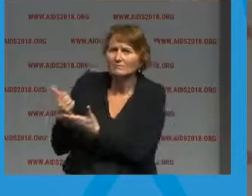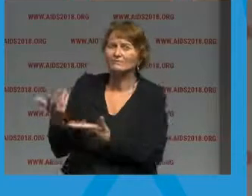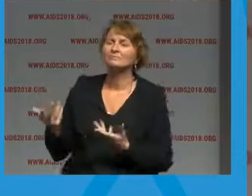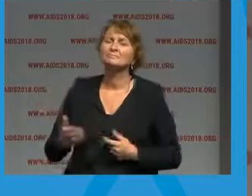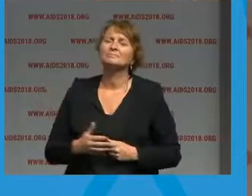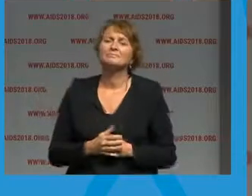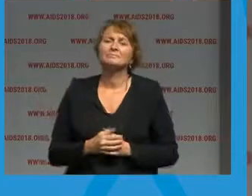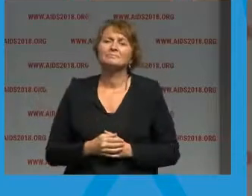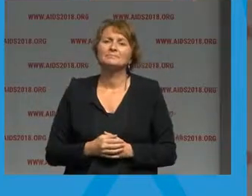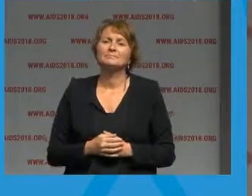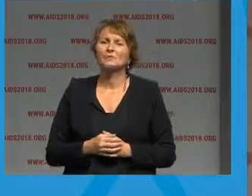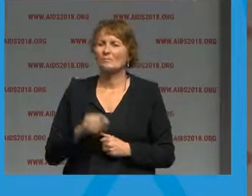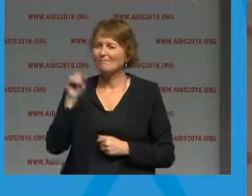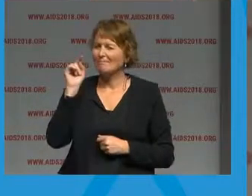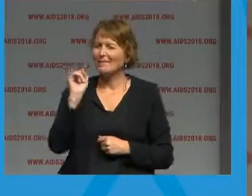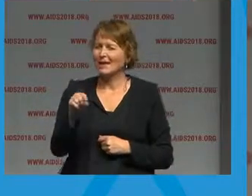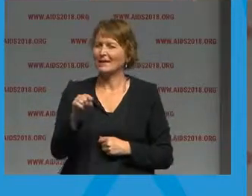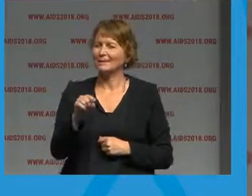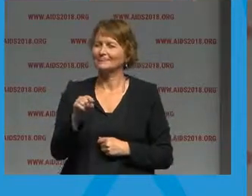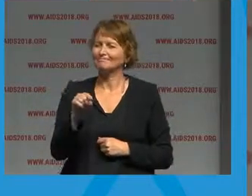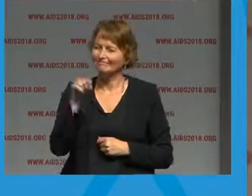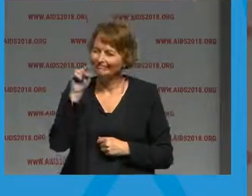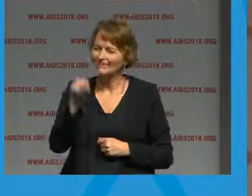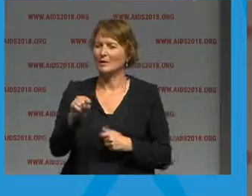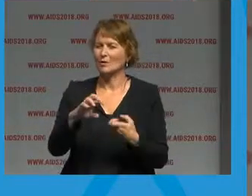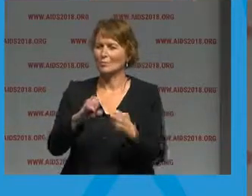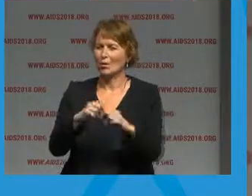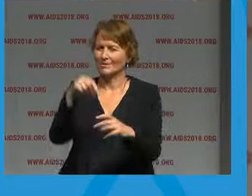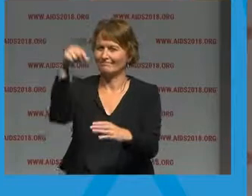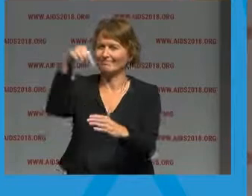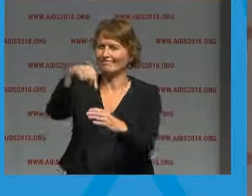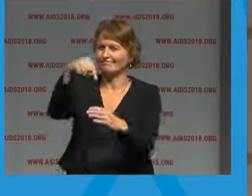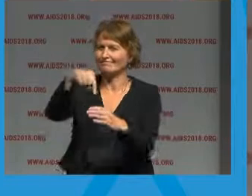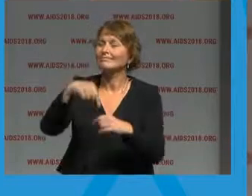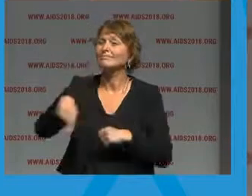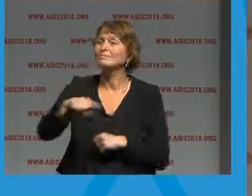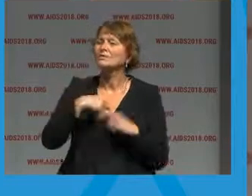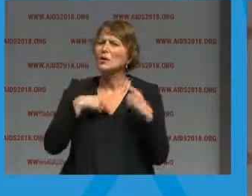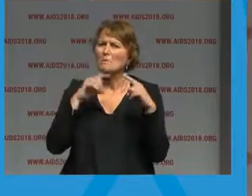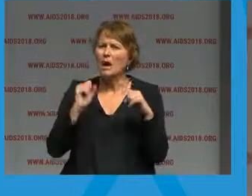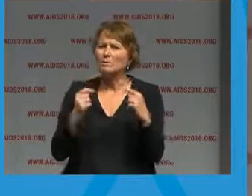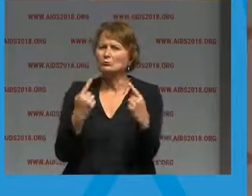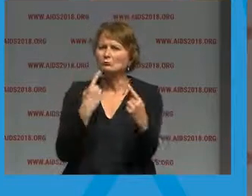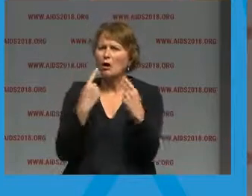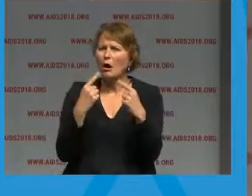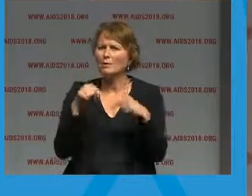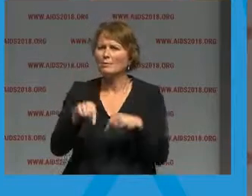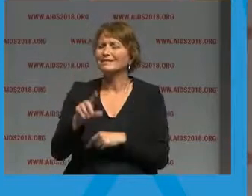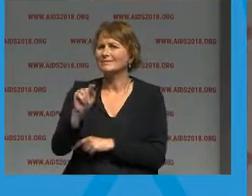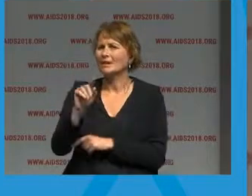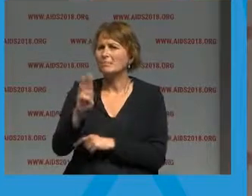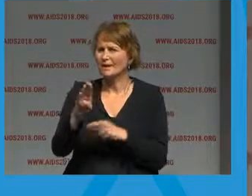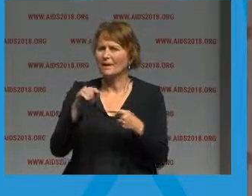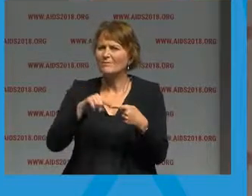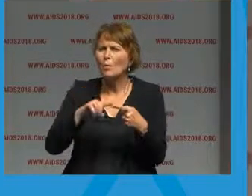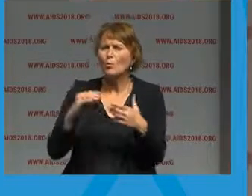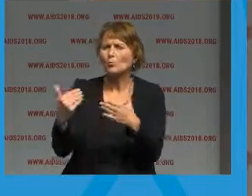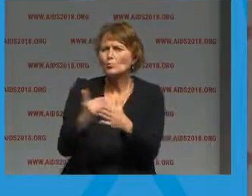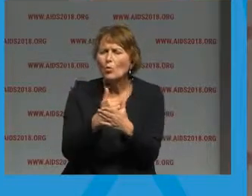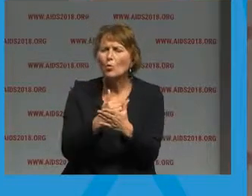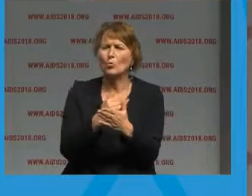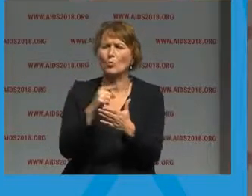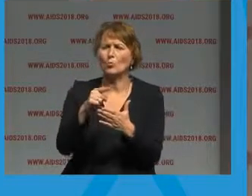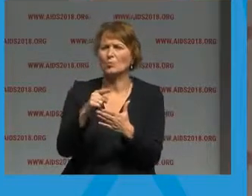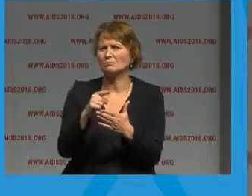of the problem of tuberculosis. We can and should talk about new therapeutic regimens. I'd